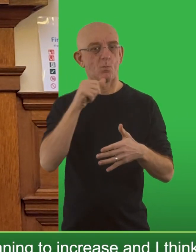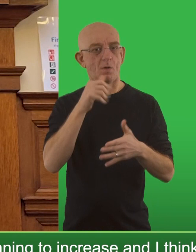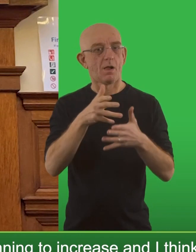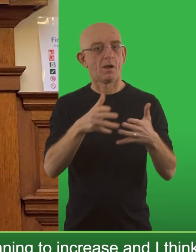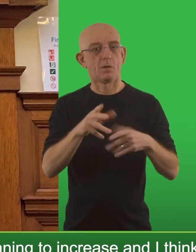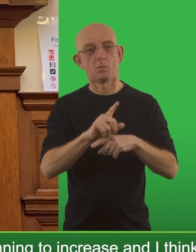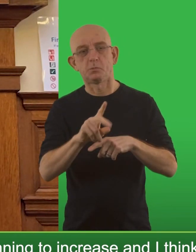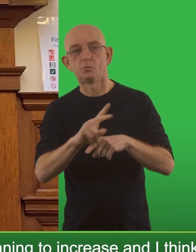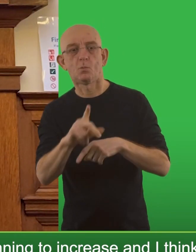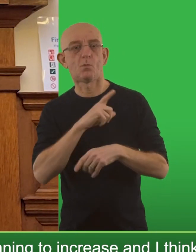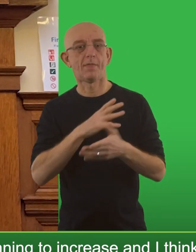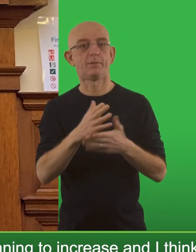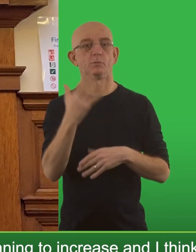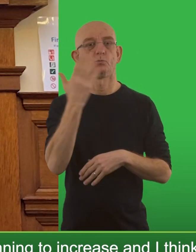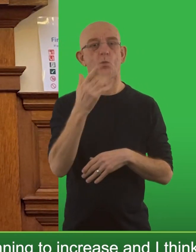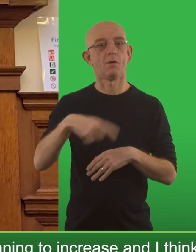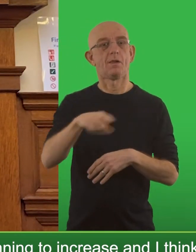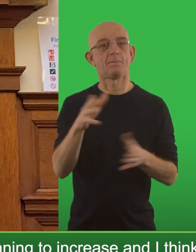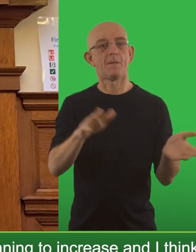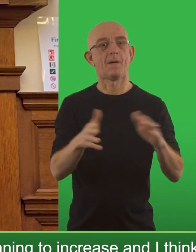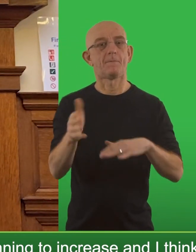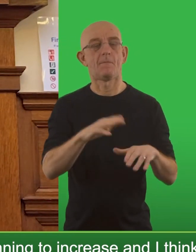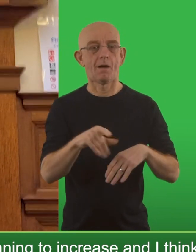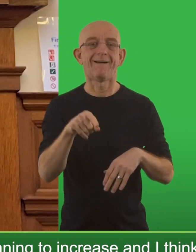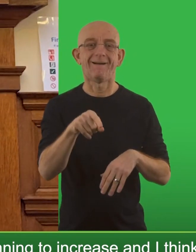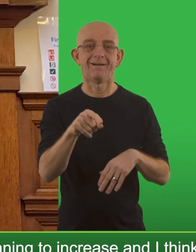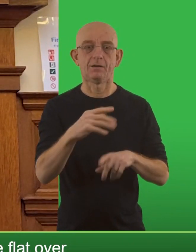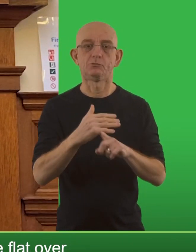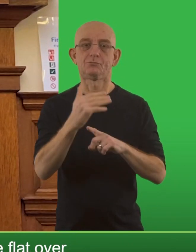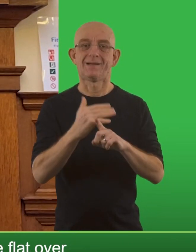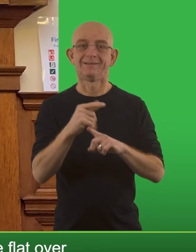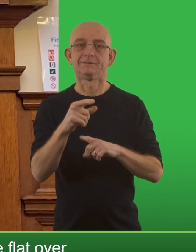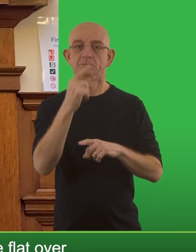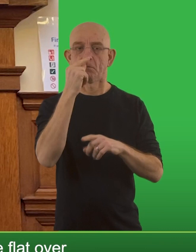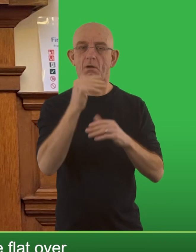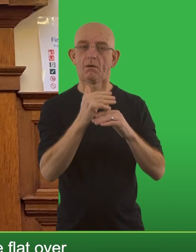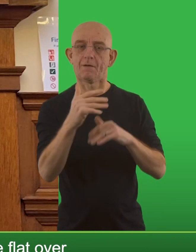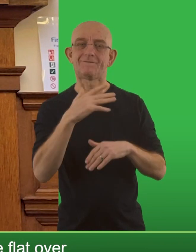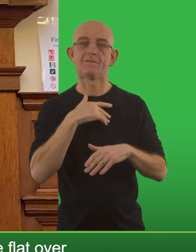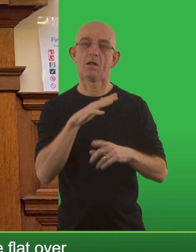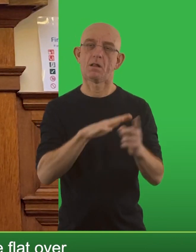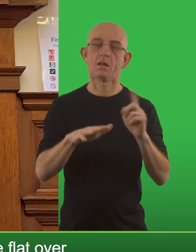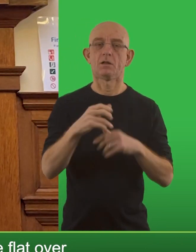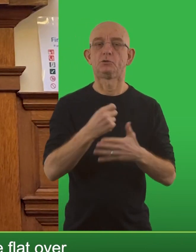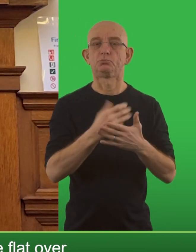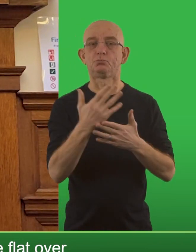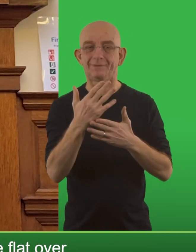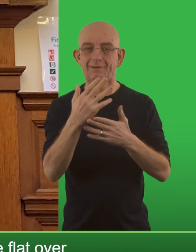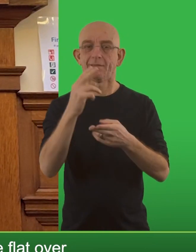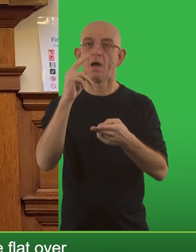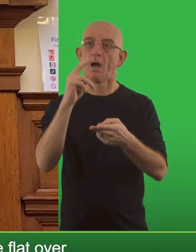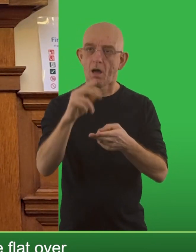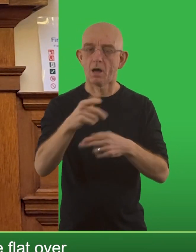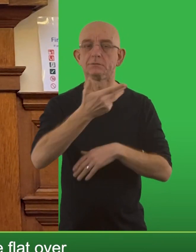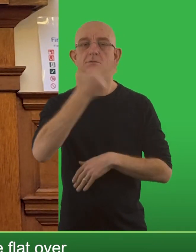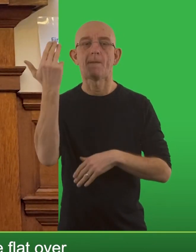to increase, and I think that will increase over the next couple of weeks as schools get fully back. Overall, I think the rate will be flat over the